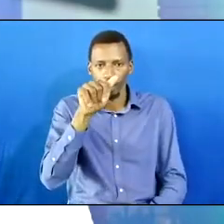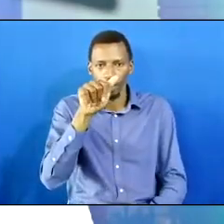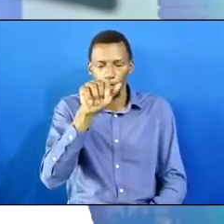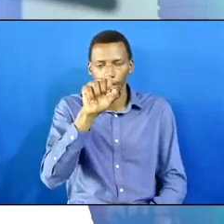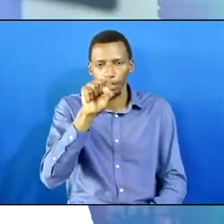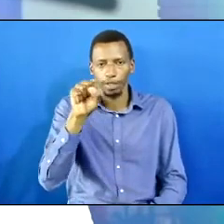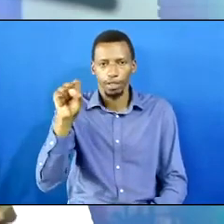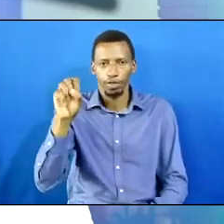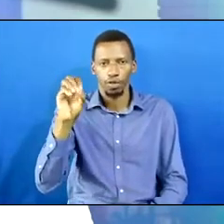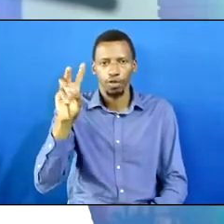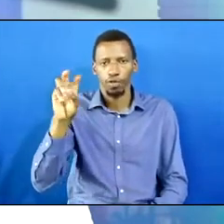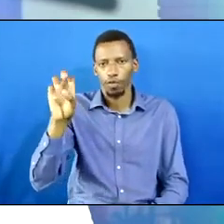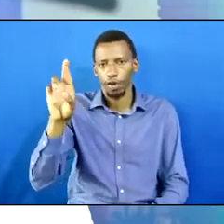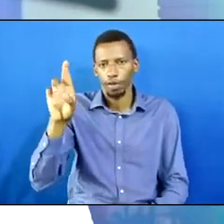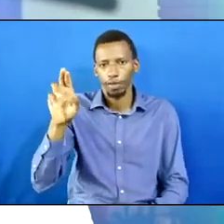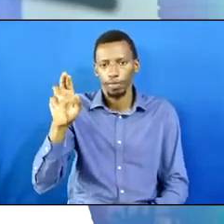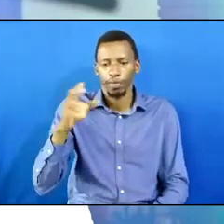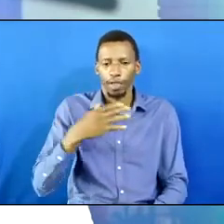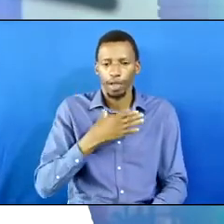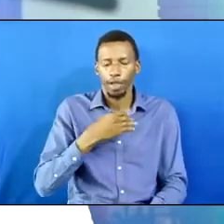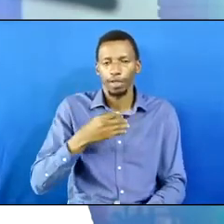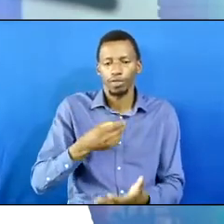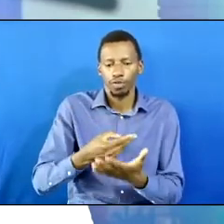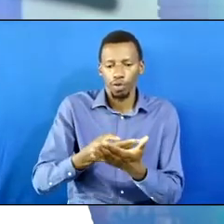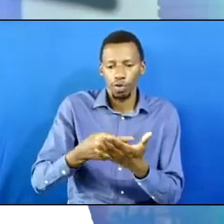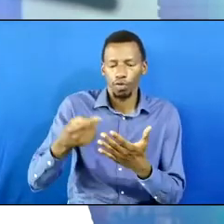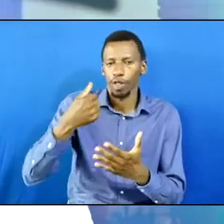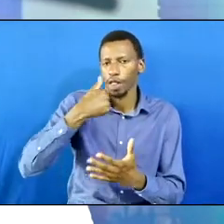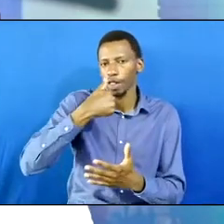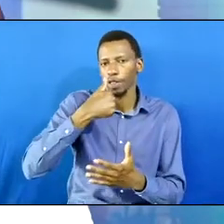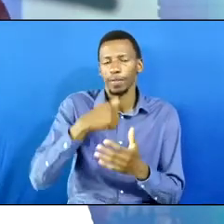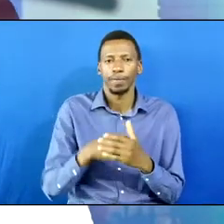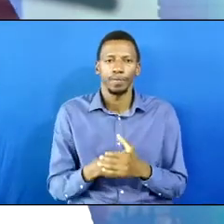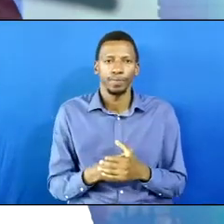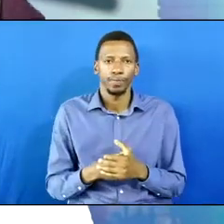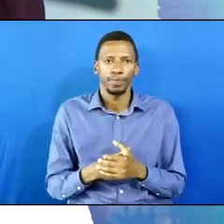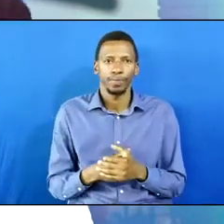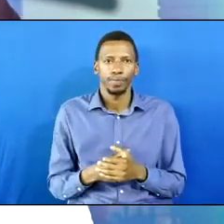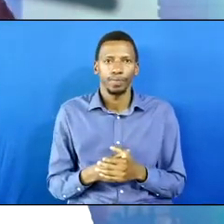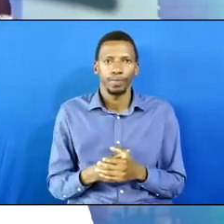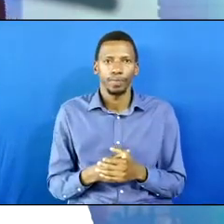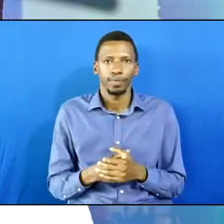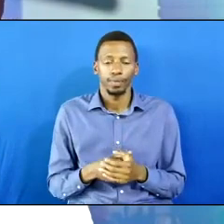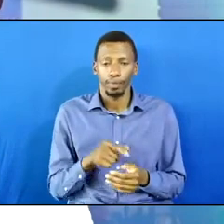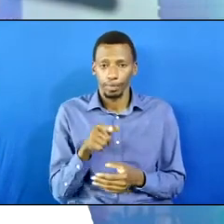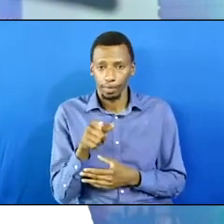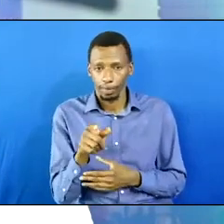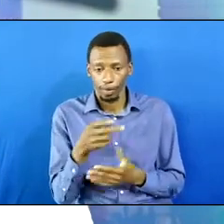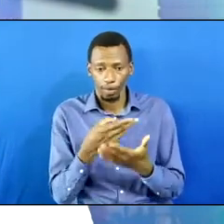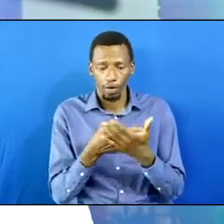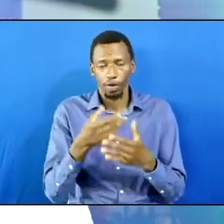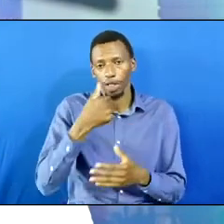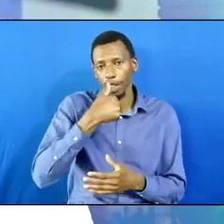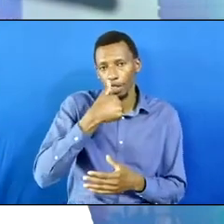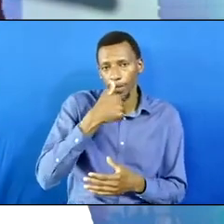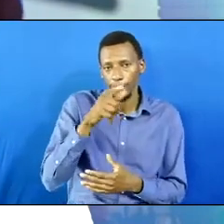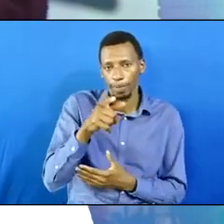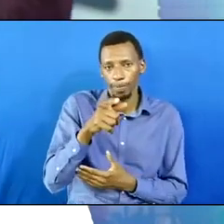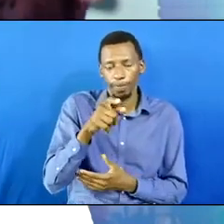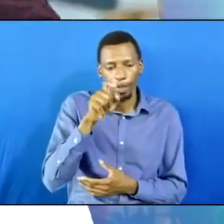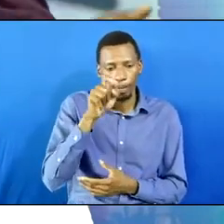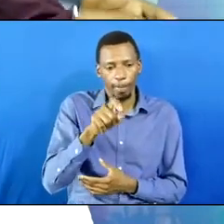Supper. PP 277, I will read only one paragraph. The Passover was to be